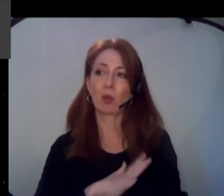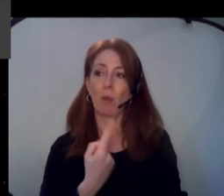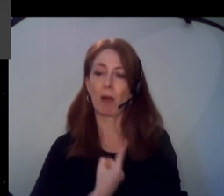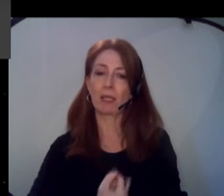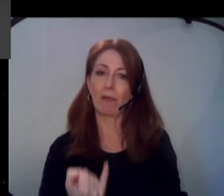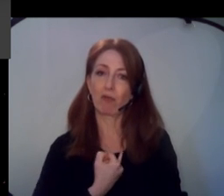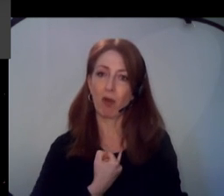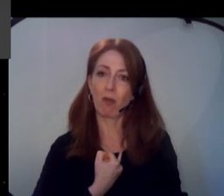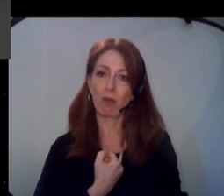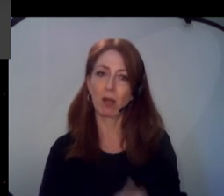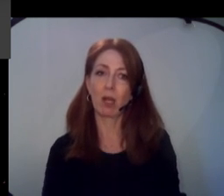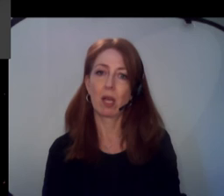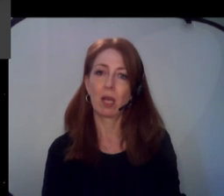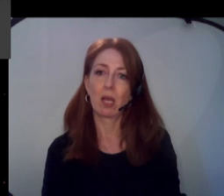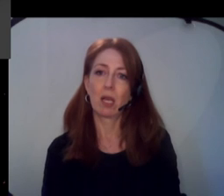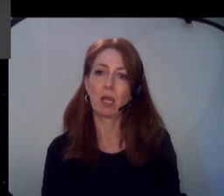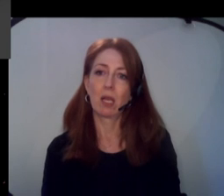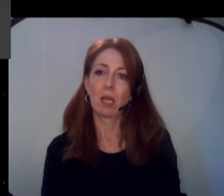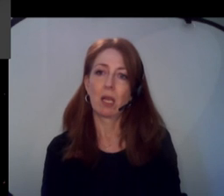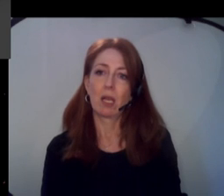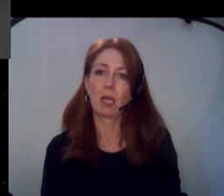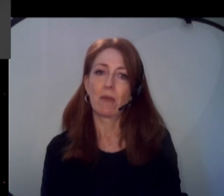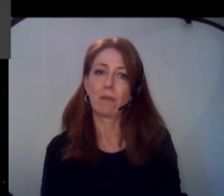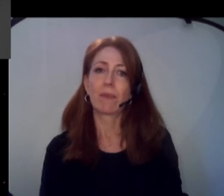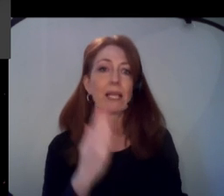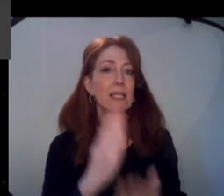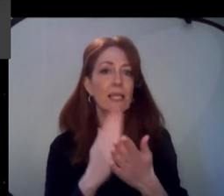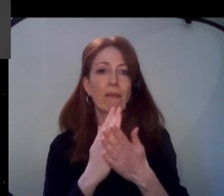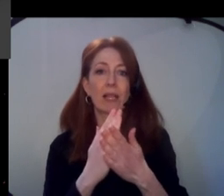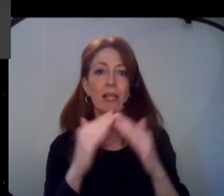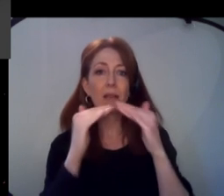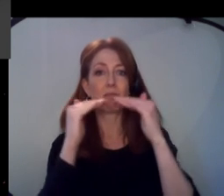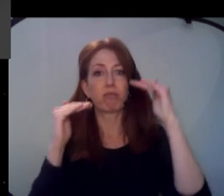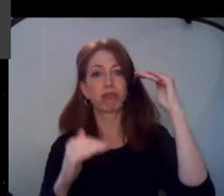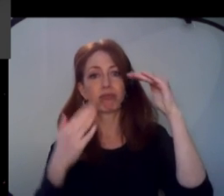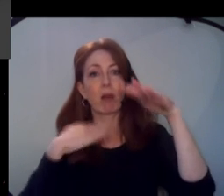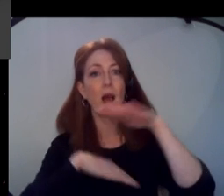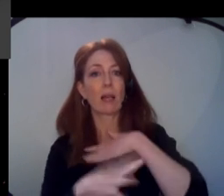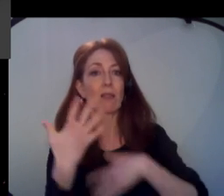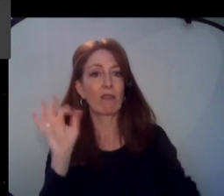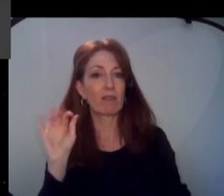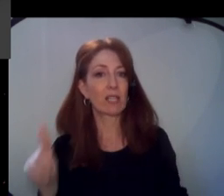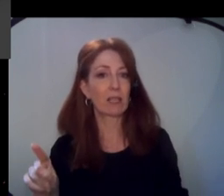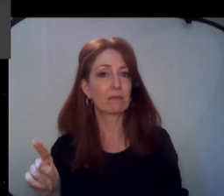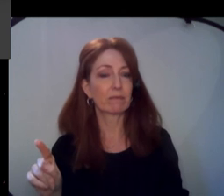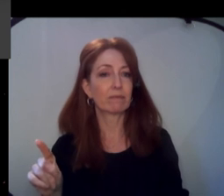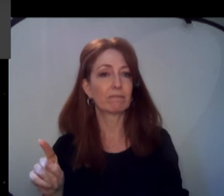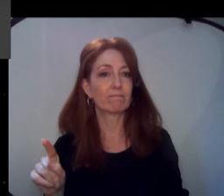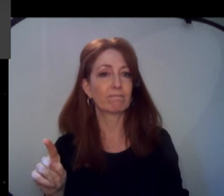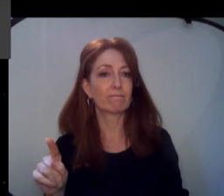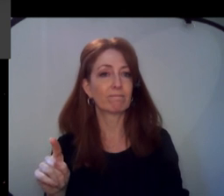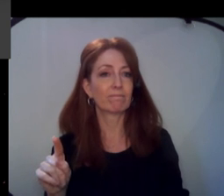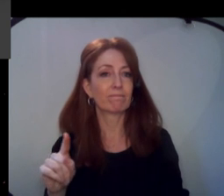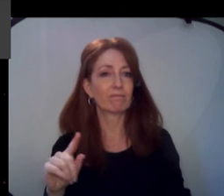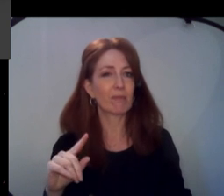I think we're decidedly under 50, very much so under 50. But I don't know if it's like close to 10 or